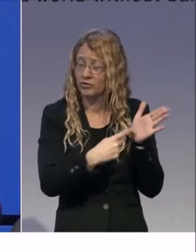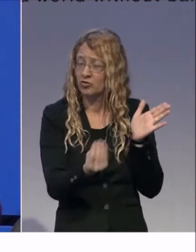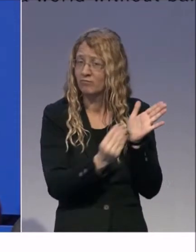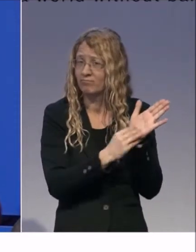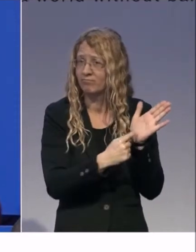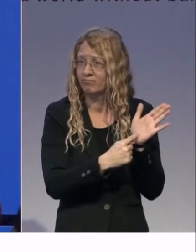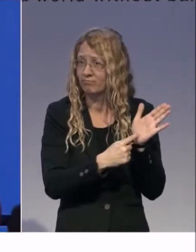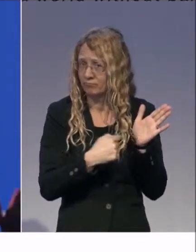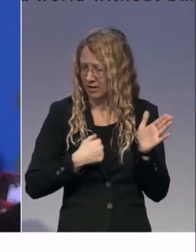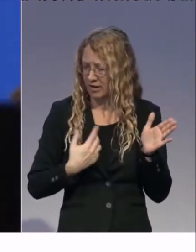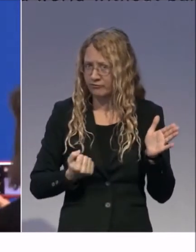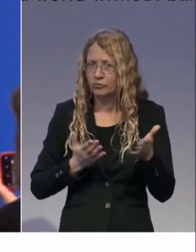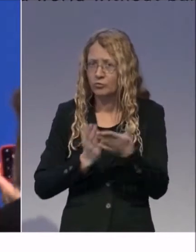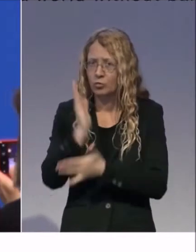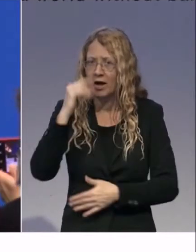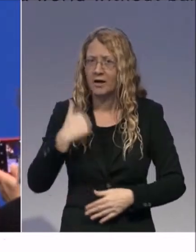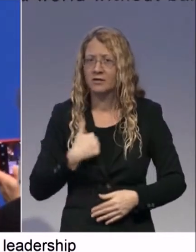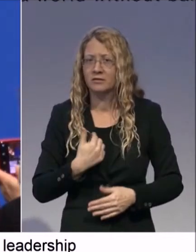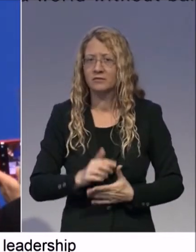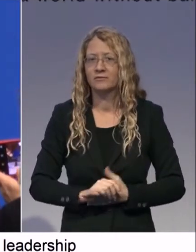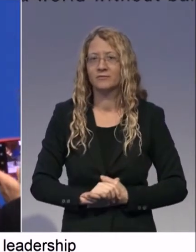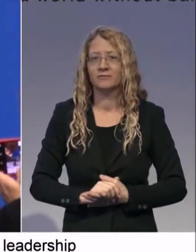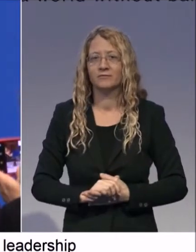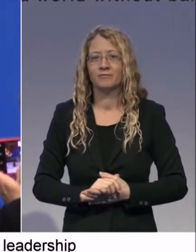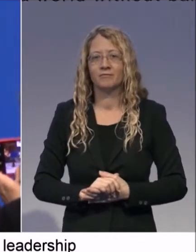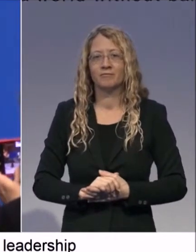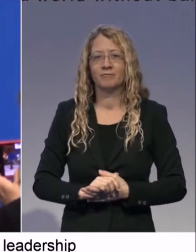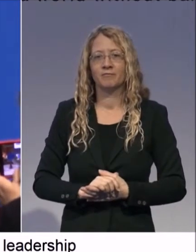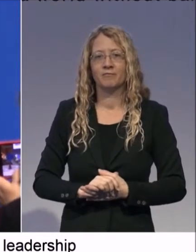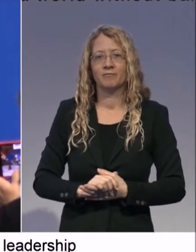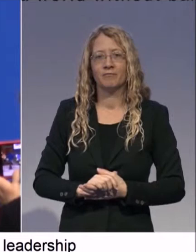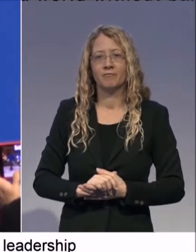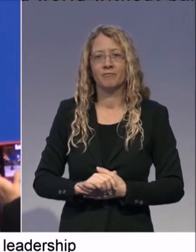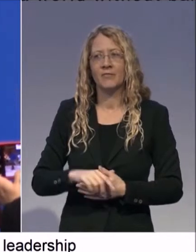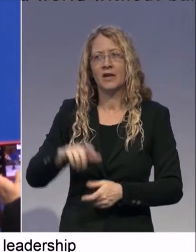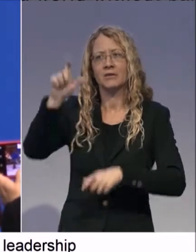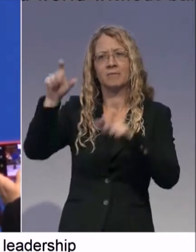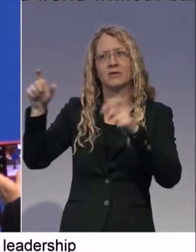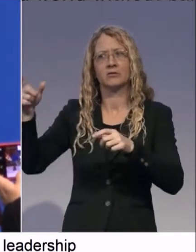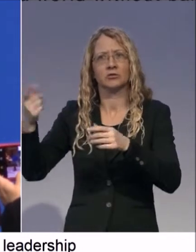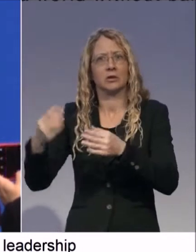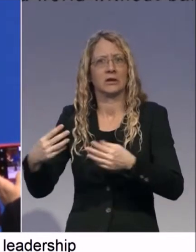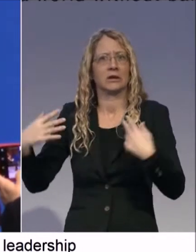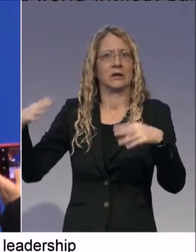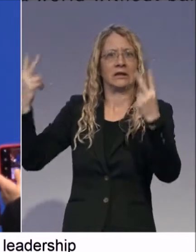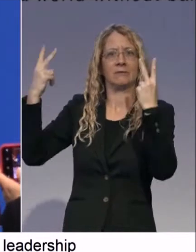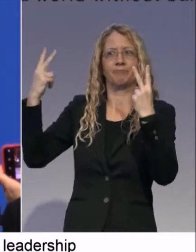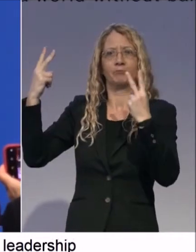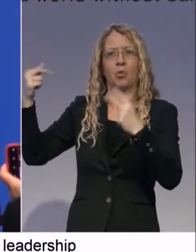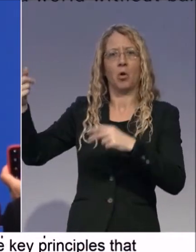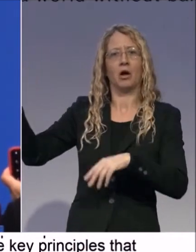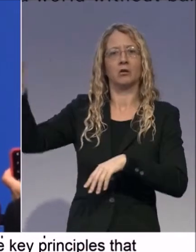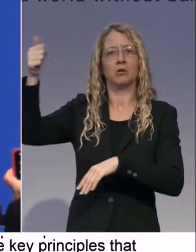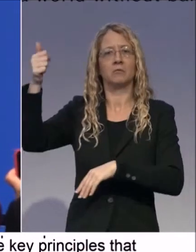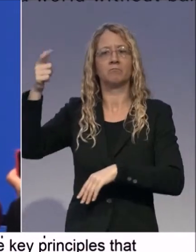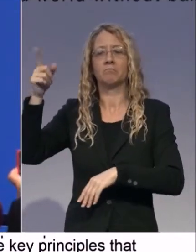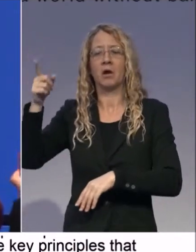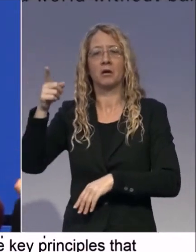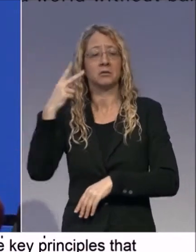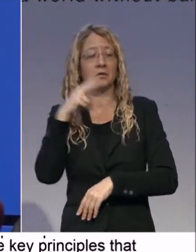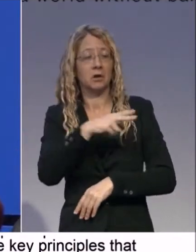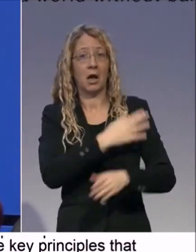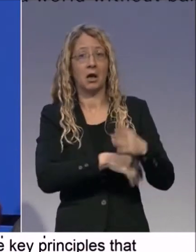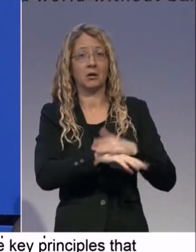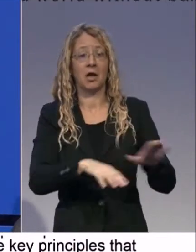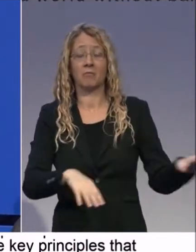Although many stakeholders do believe that they don't need to include persons with disabilities, of course they